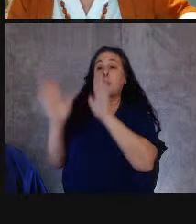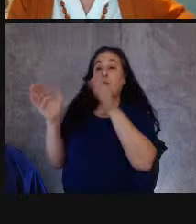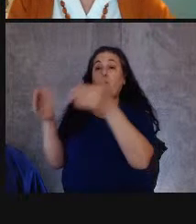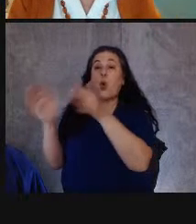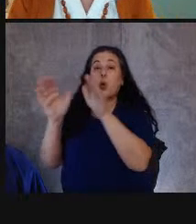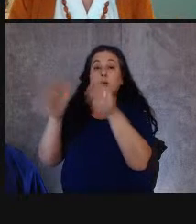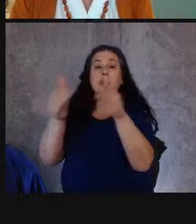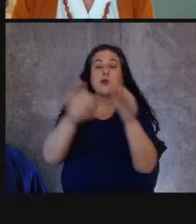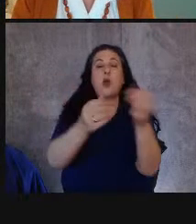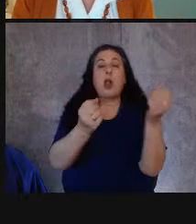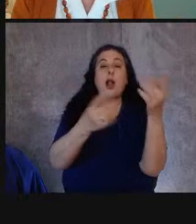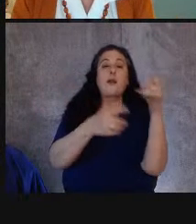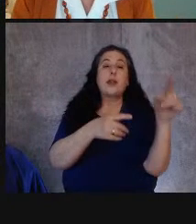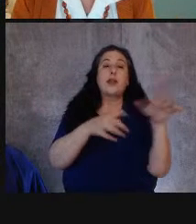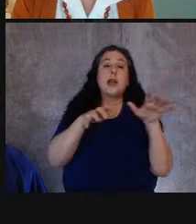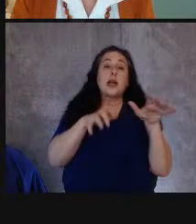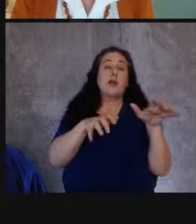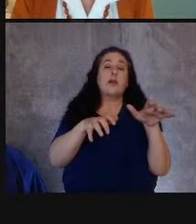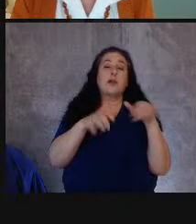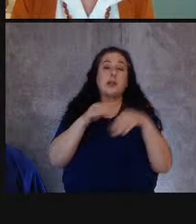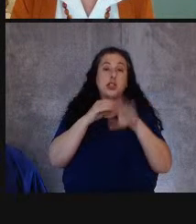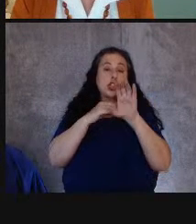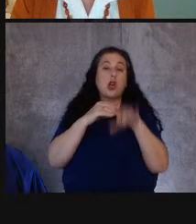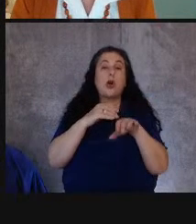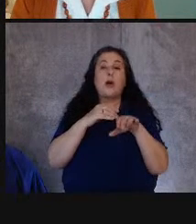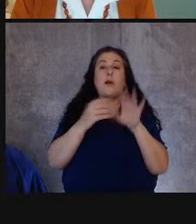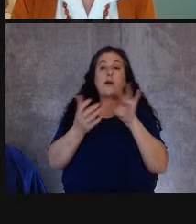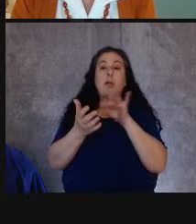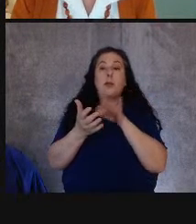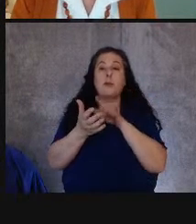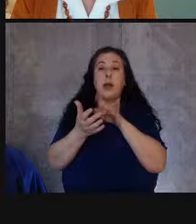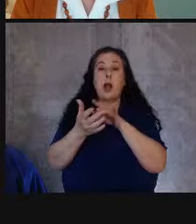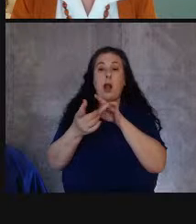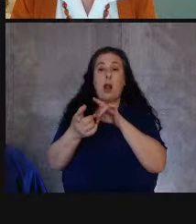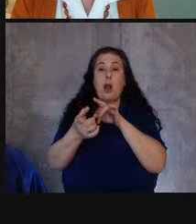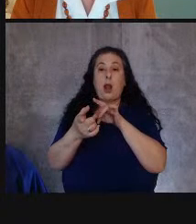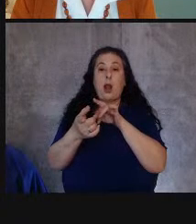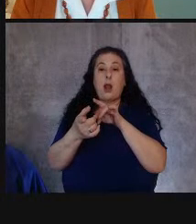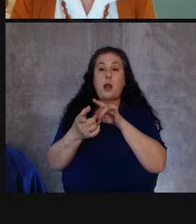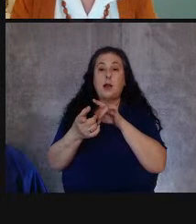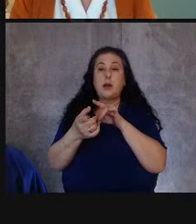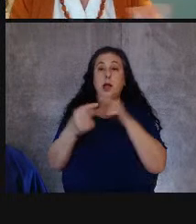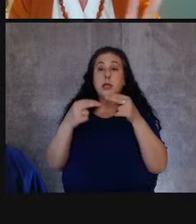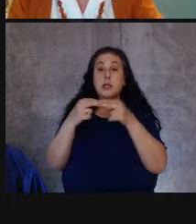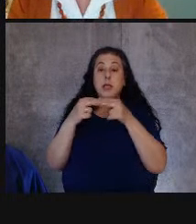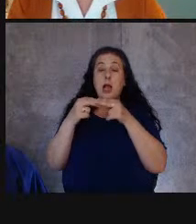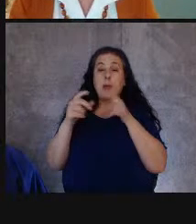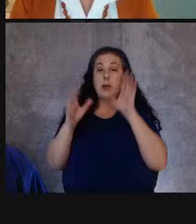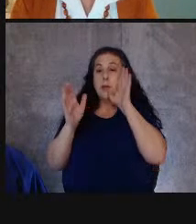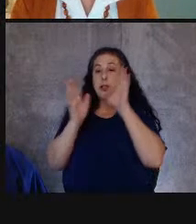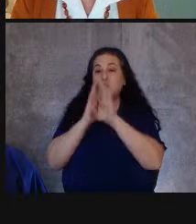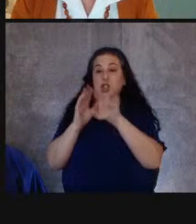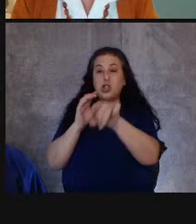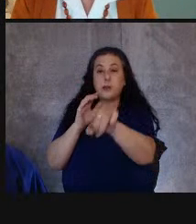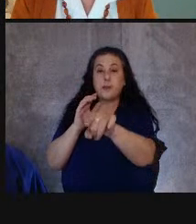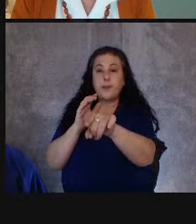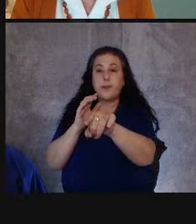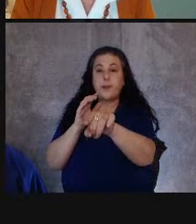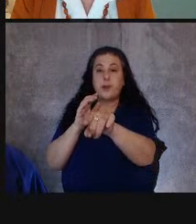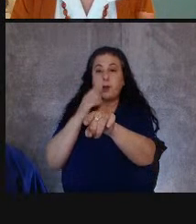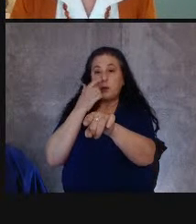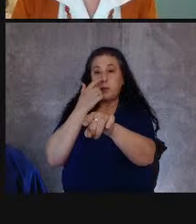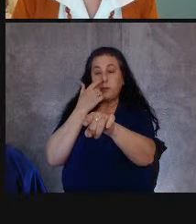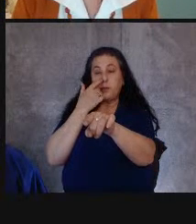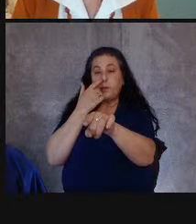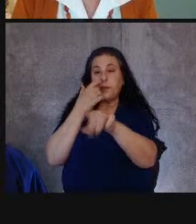for a lot of these activities in Chicago. In the middle slide there, or the middle photo in the slide there, you'll